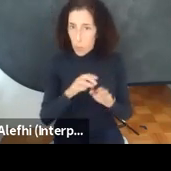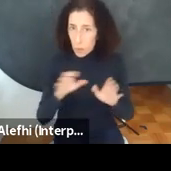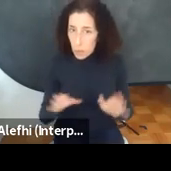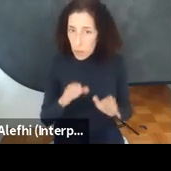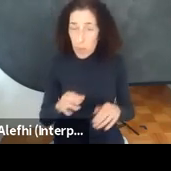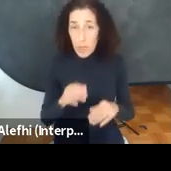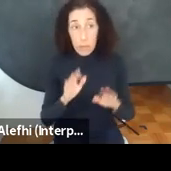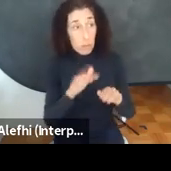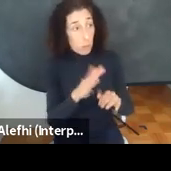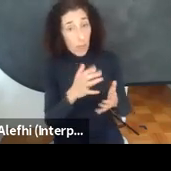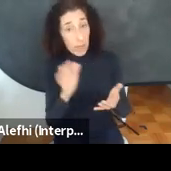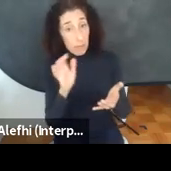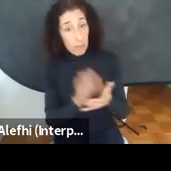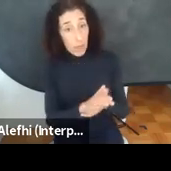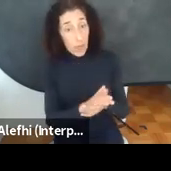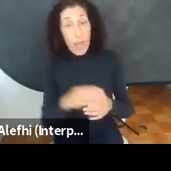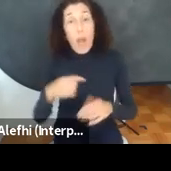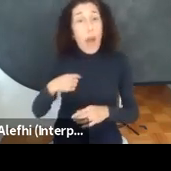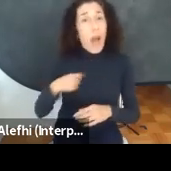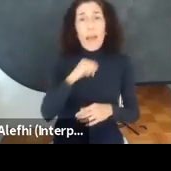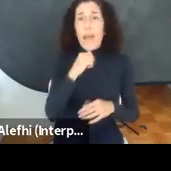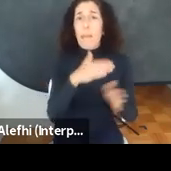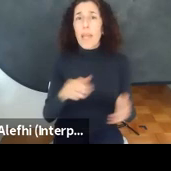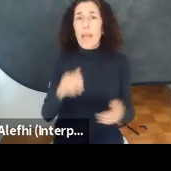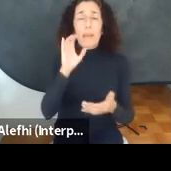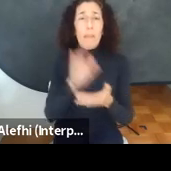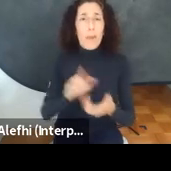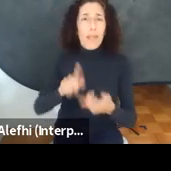get married. I said, I wasn't going to get married till I'm about 65.